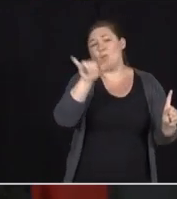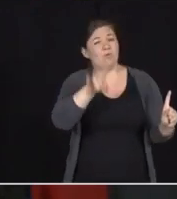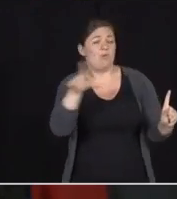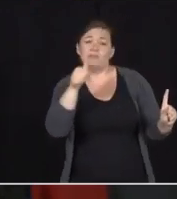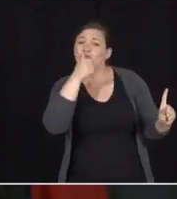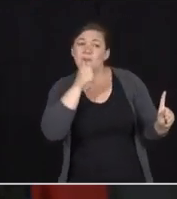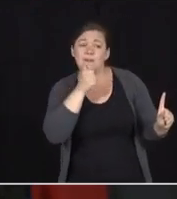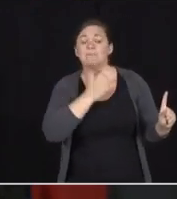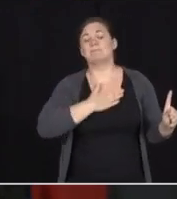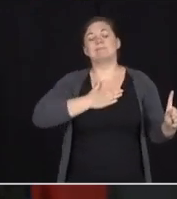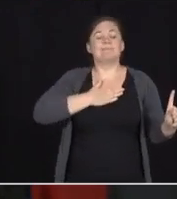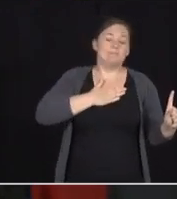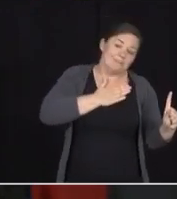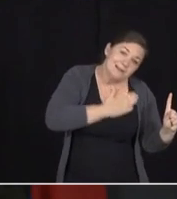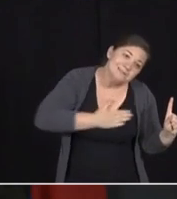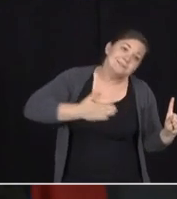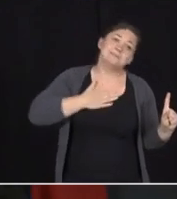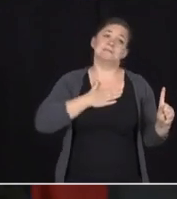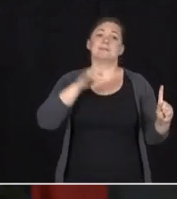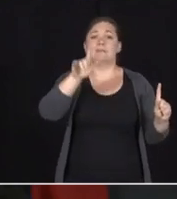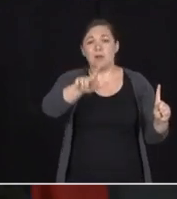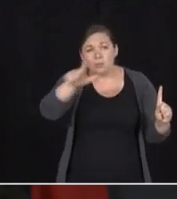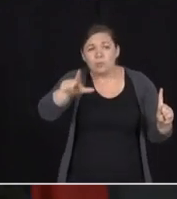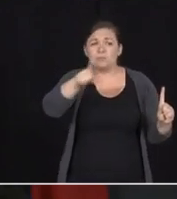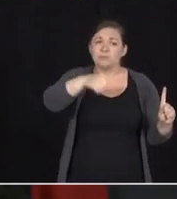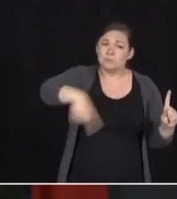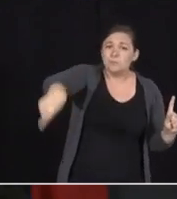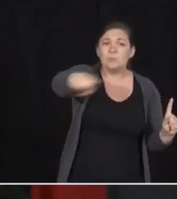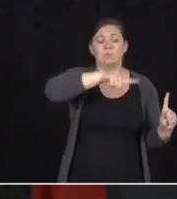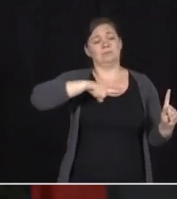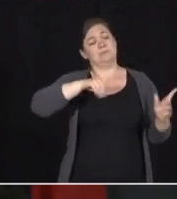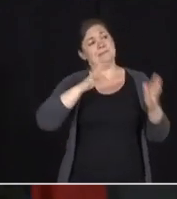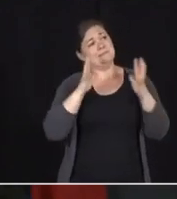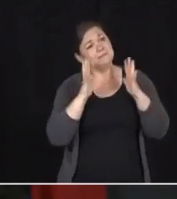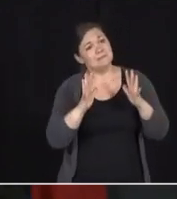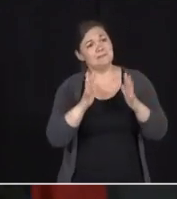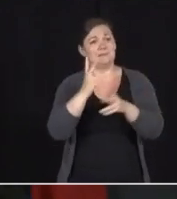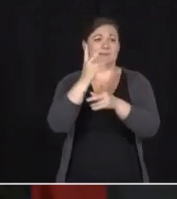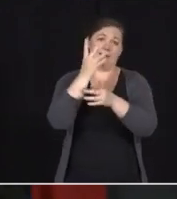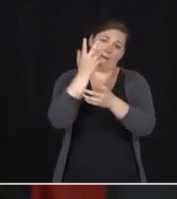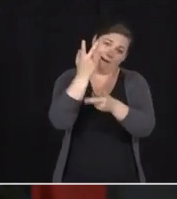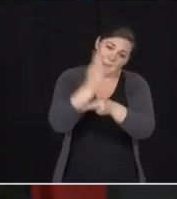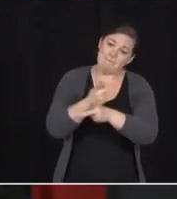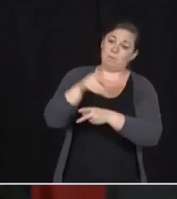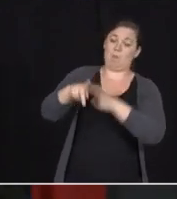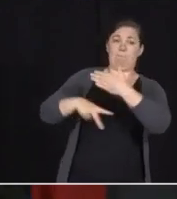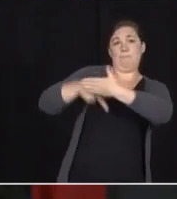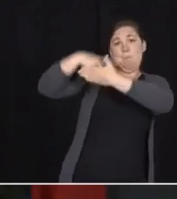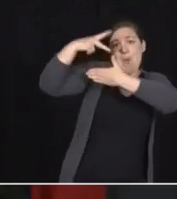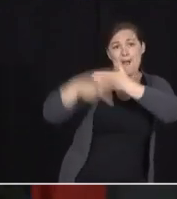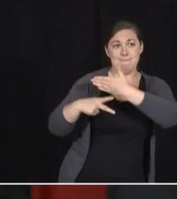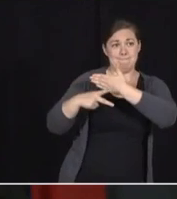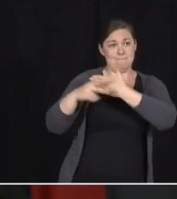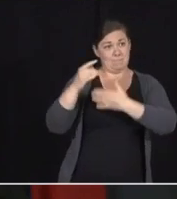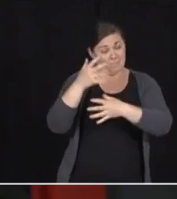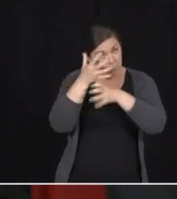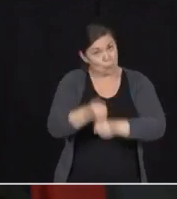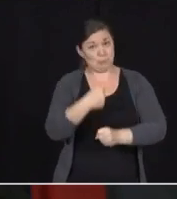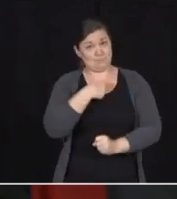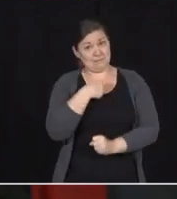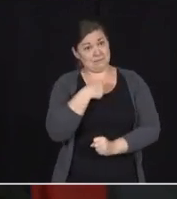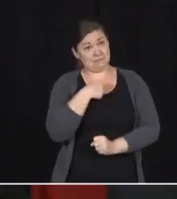you, landlords, please sign up. Because I, trust me, if they don't sign up,